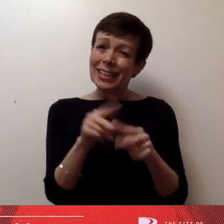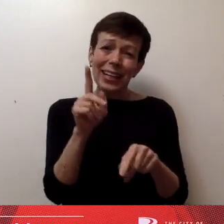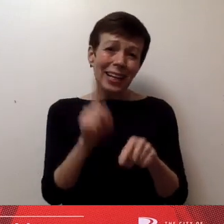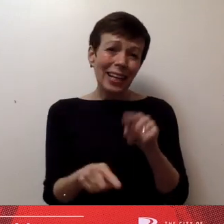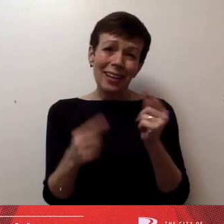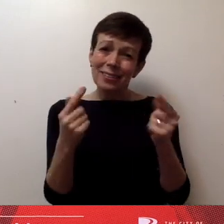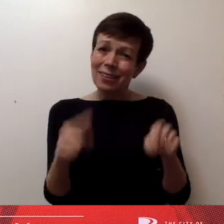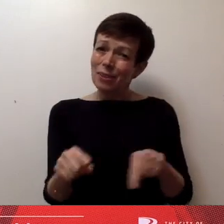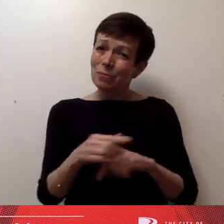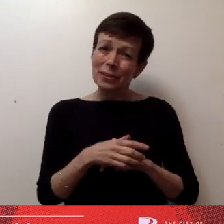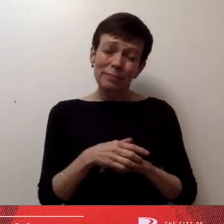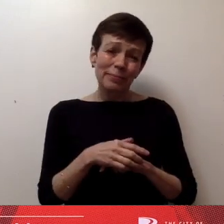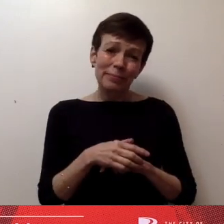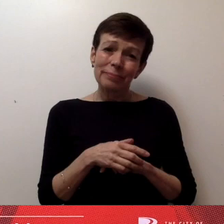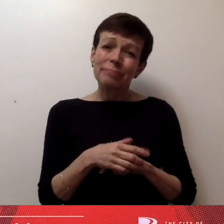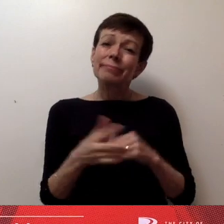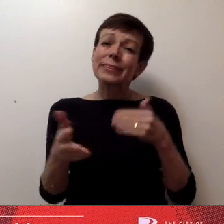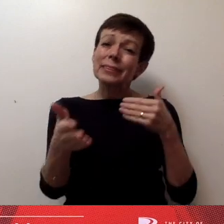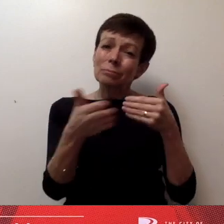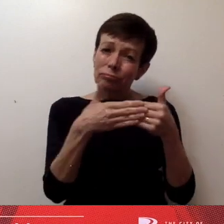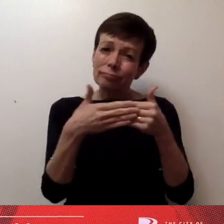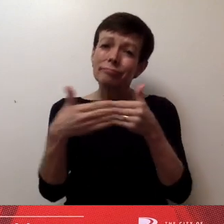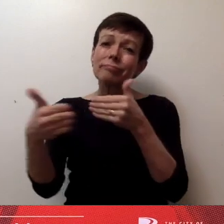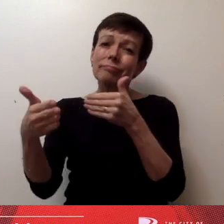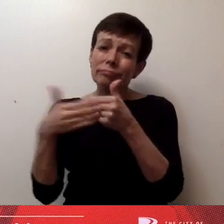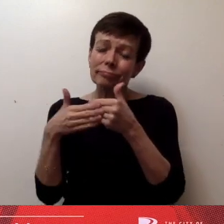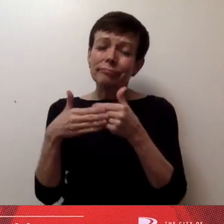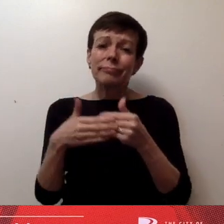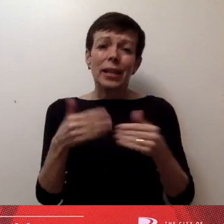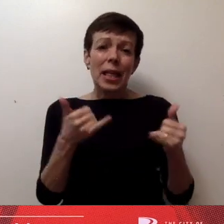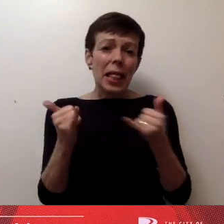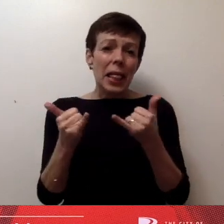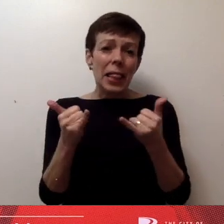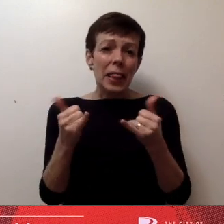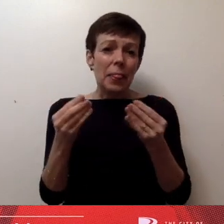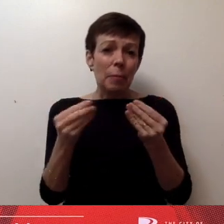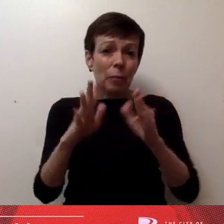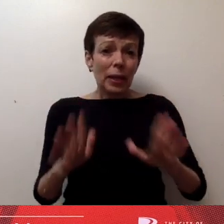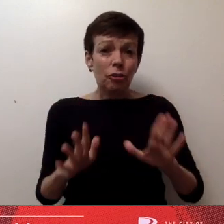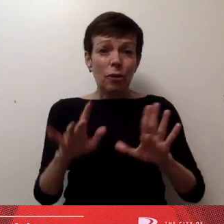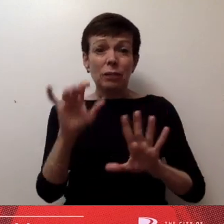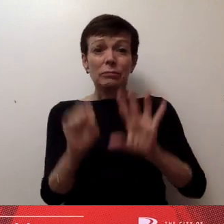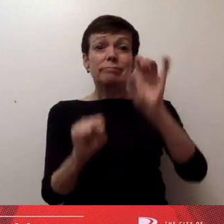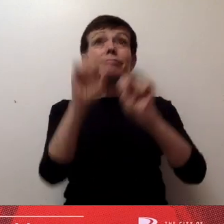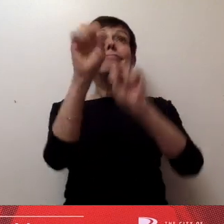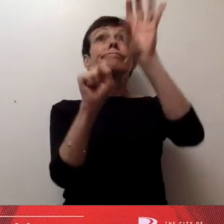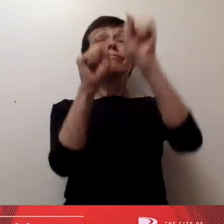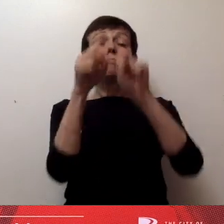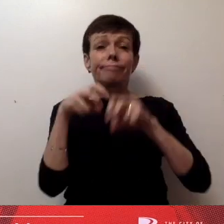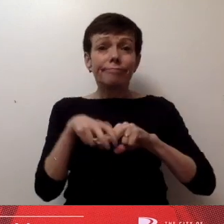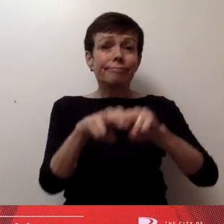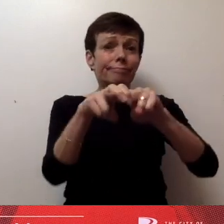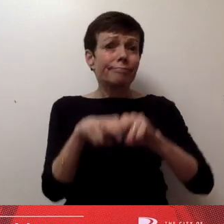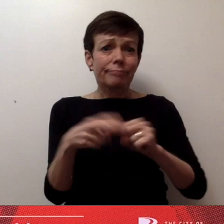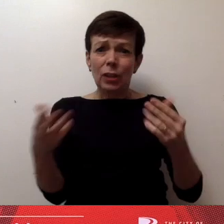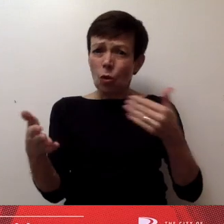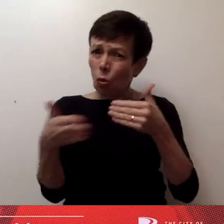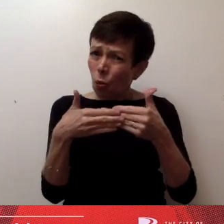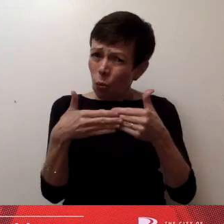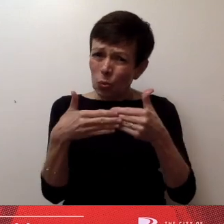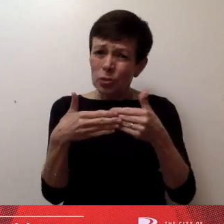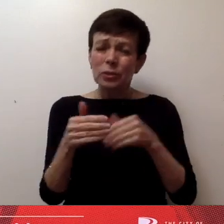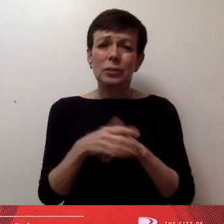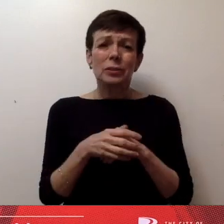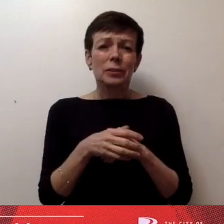facilities do remain closed, along with the playground structures and the outdoor gyms. We've come so far